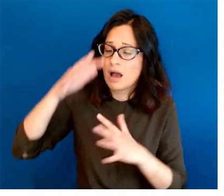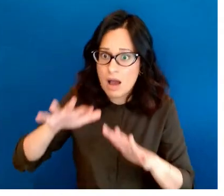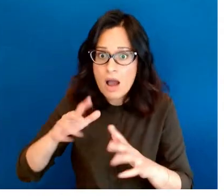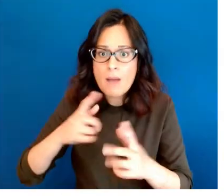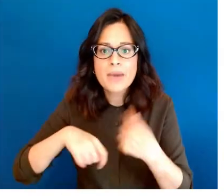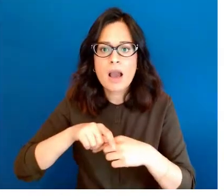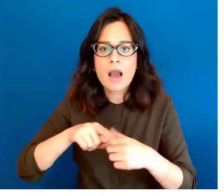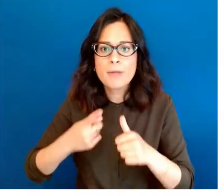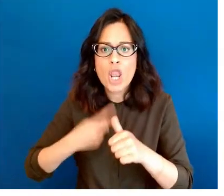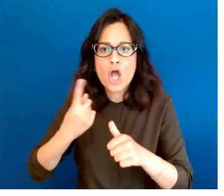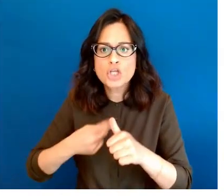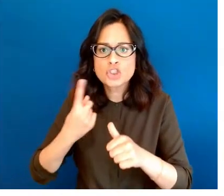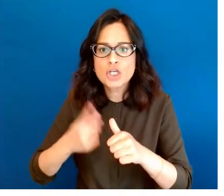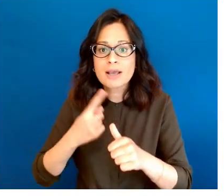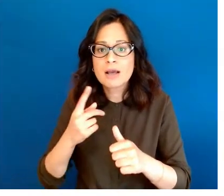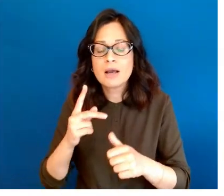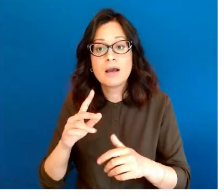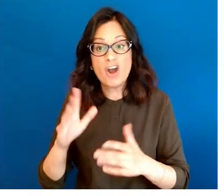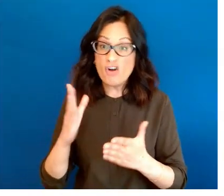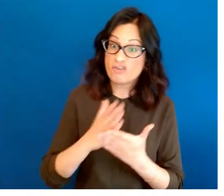that is secondary to allergic